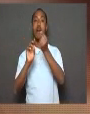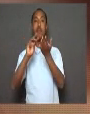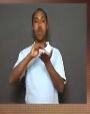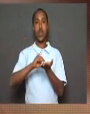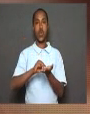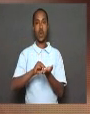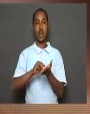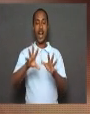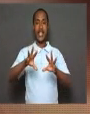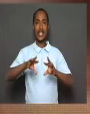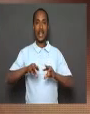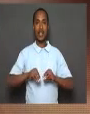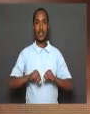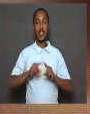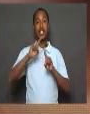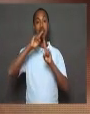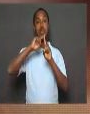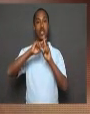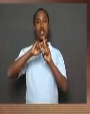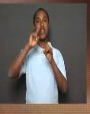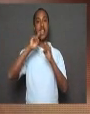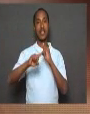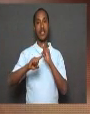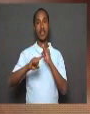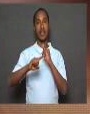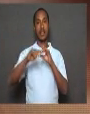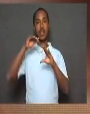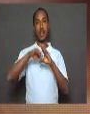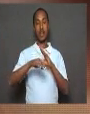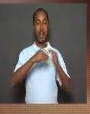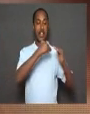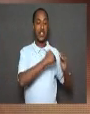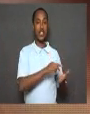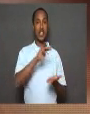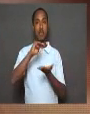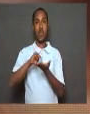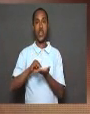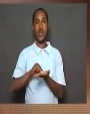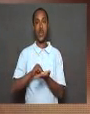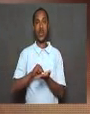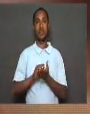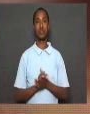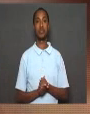molecule attracts the positive end in an adjacent molecule.